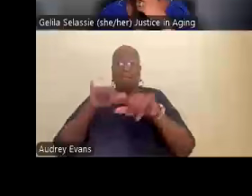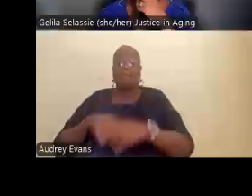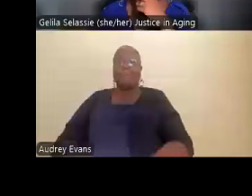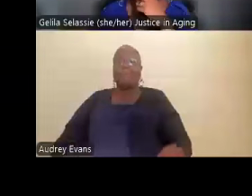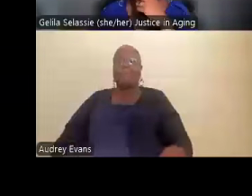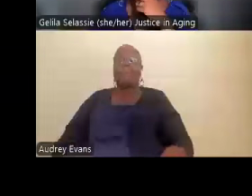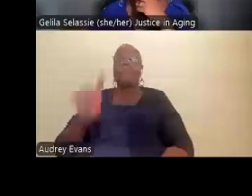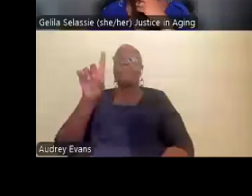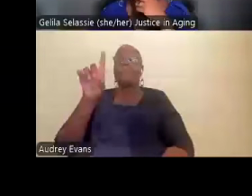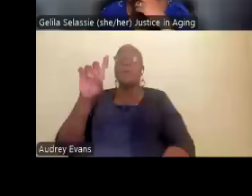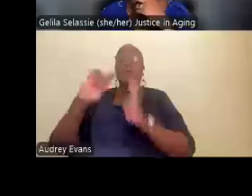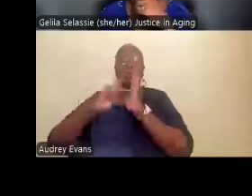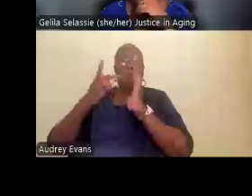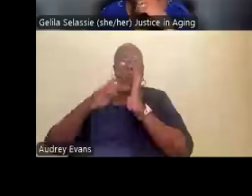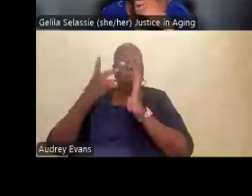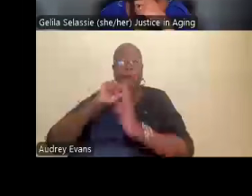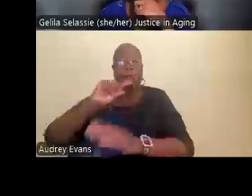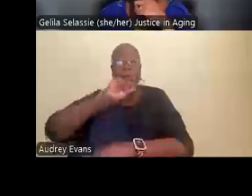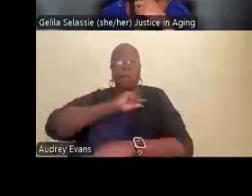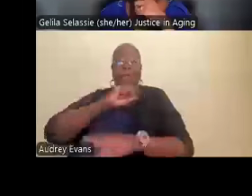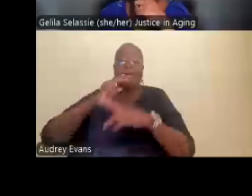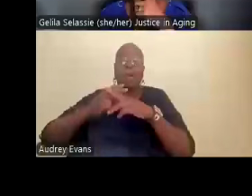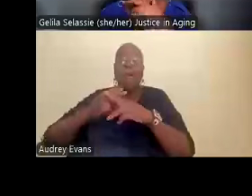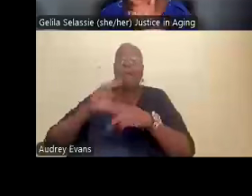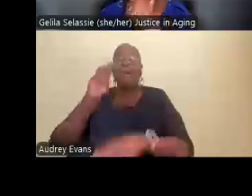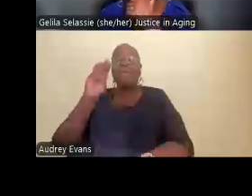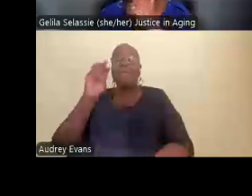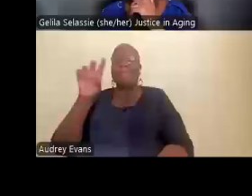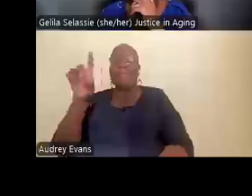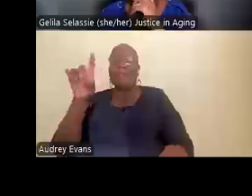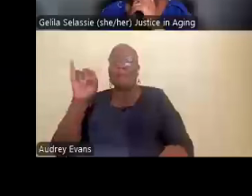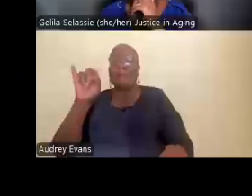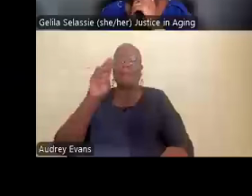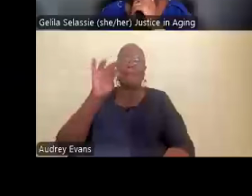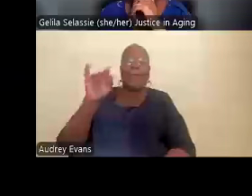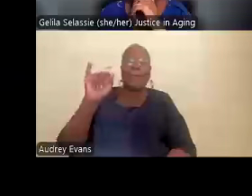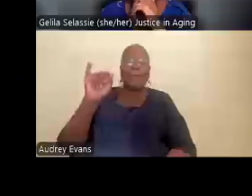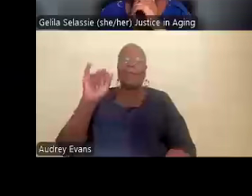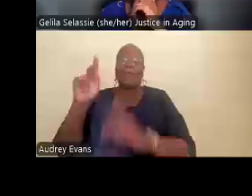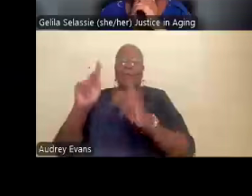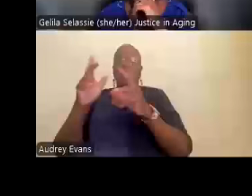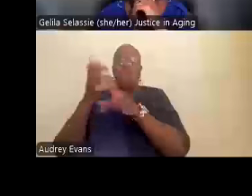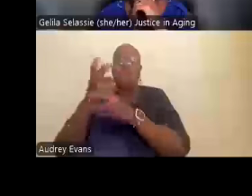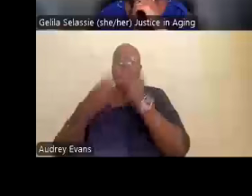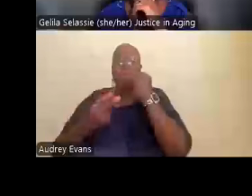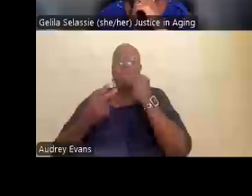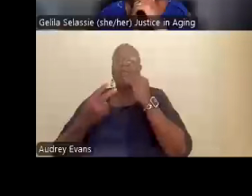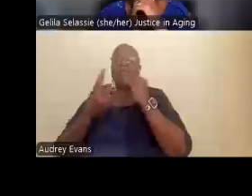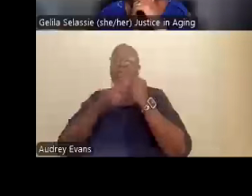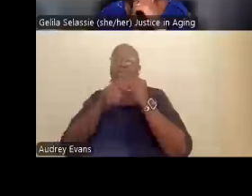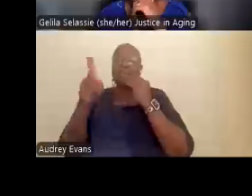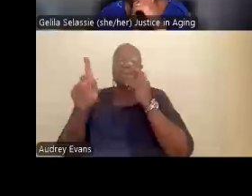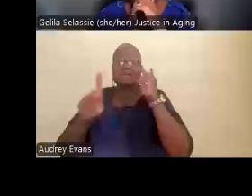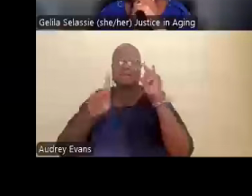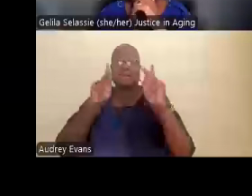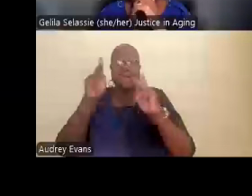Dual eligibles are also, again, known as Medi-Medis, or people that are dually eligible. So this group are